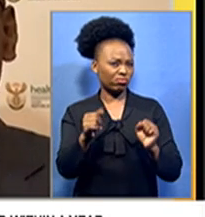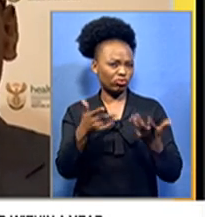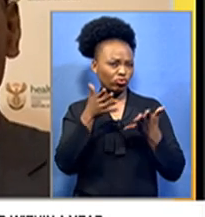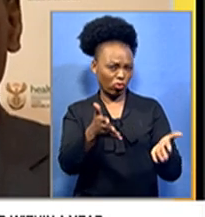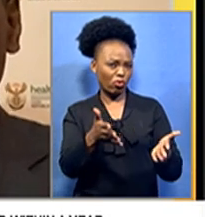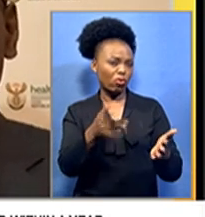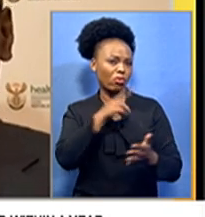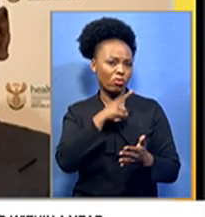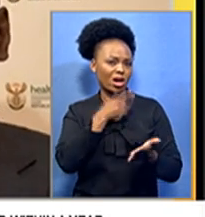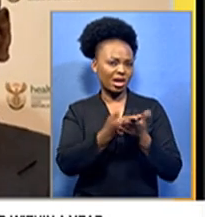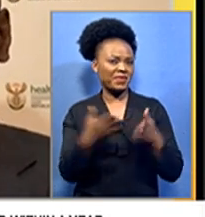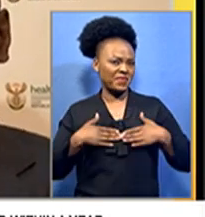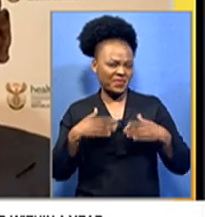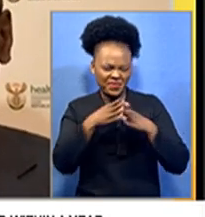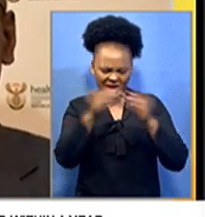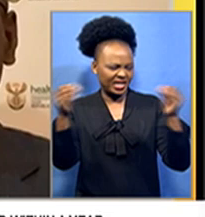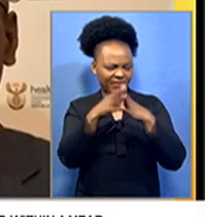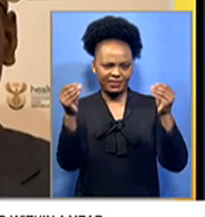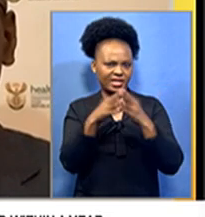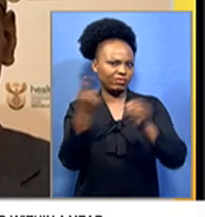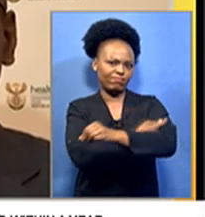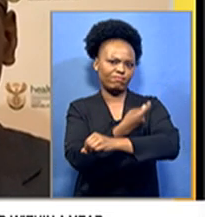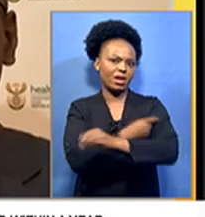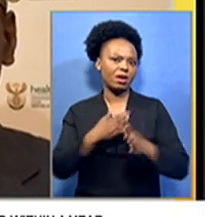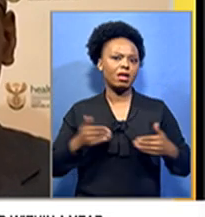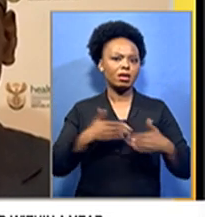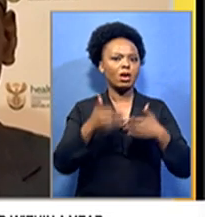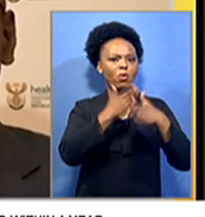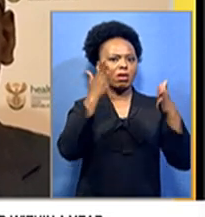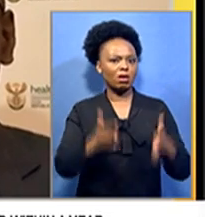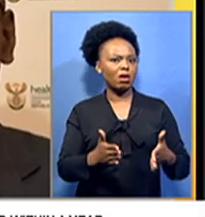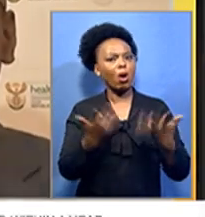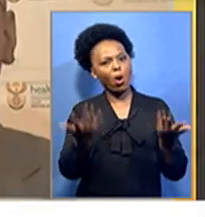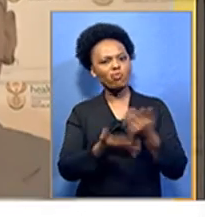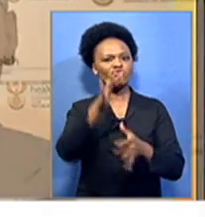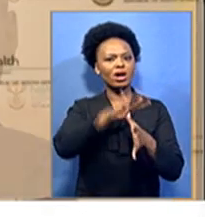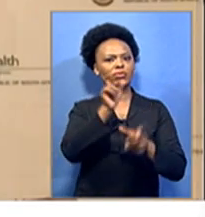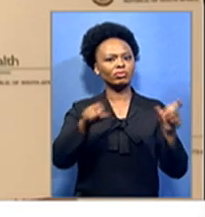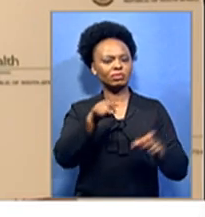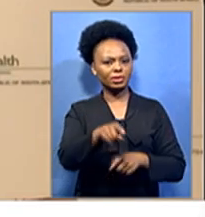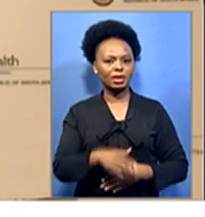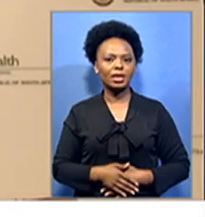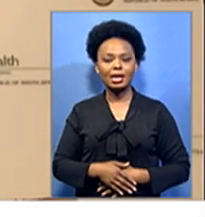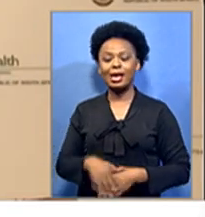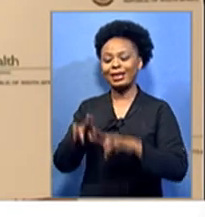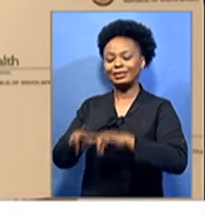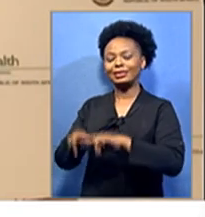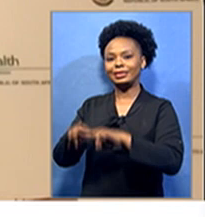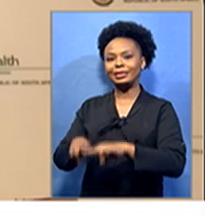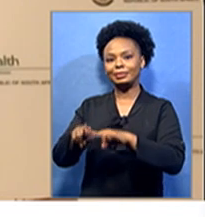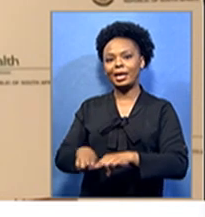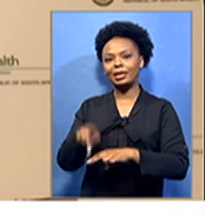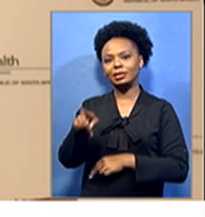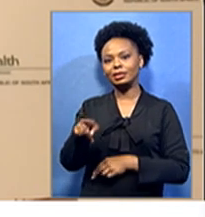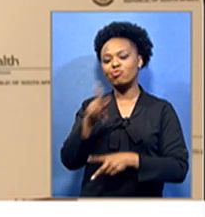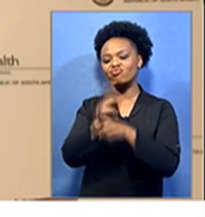finish healthcare workers and those that are working on the front line? If we go strictly on the basis of our original plan,